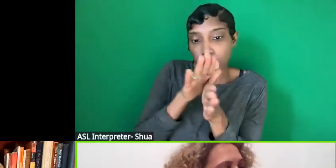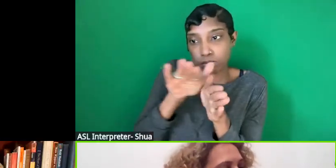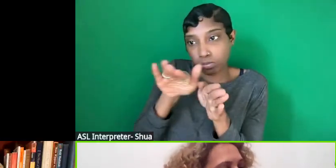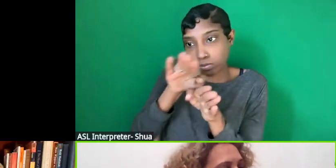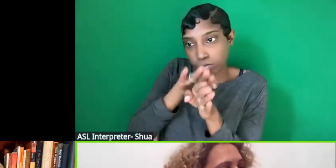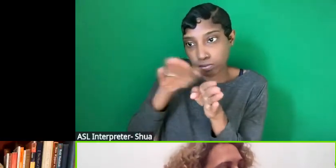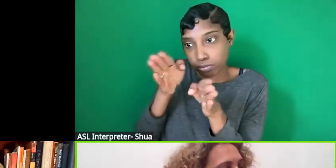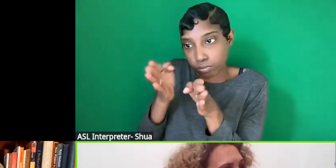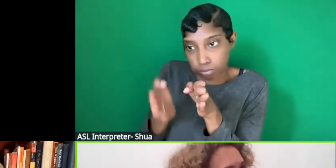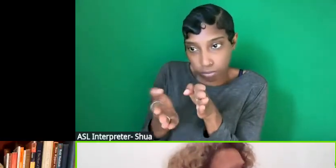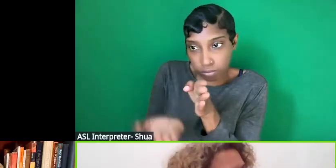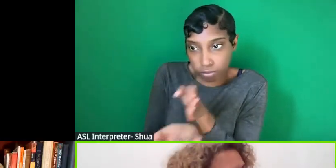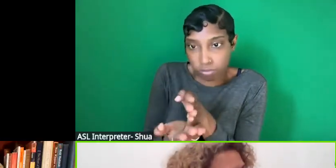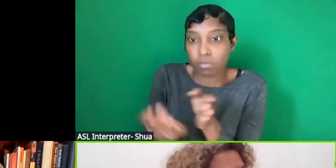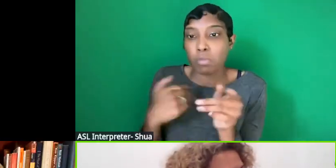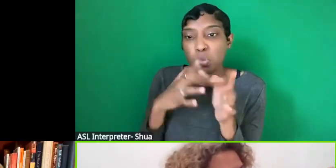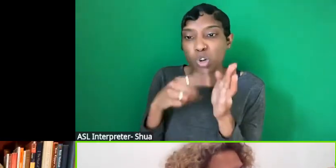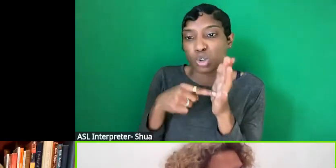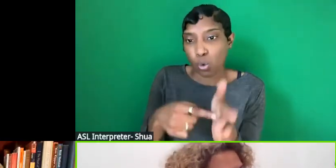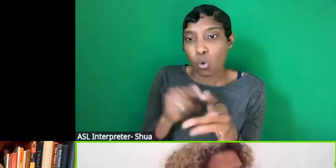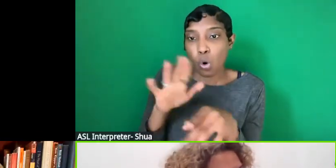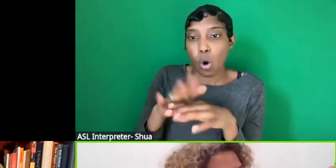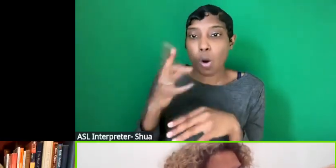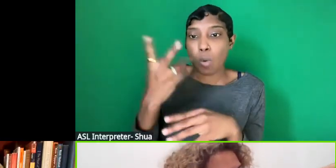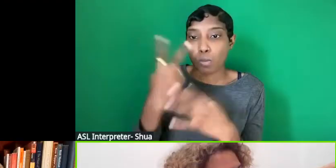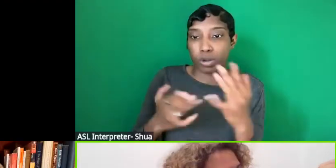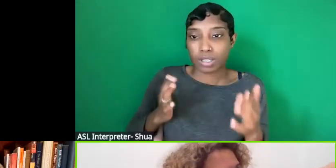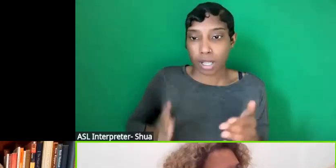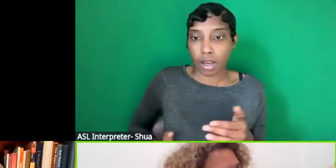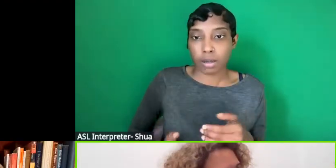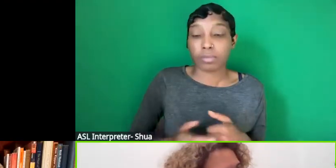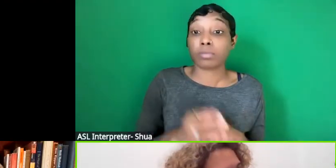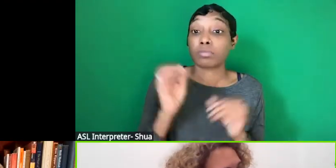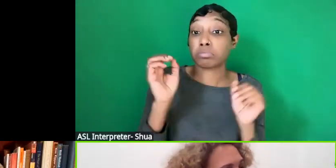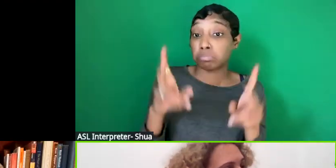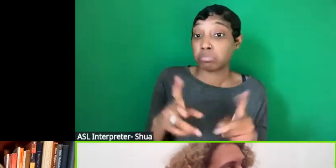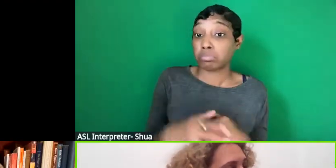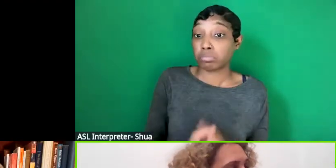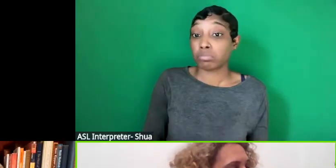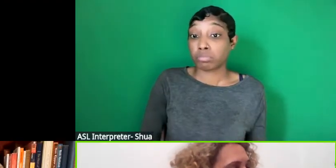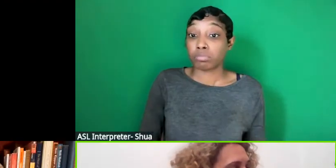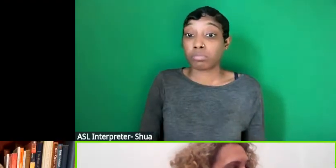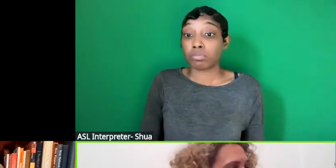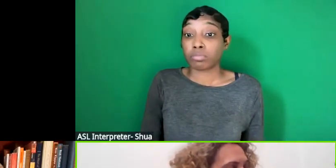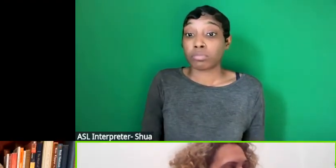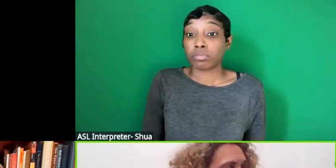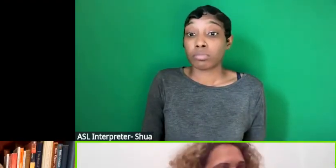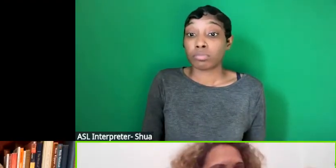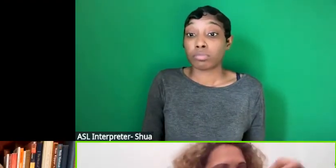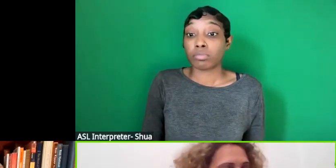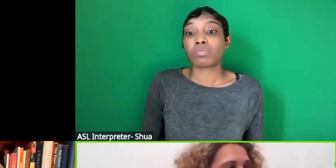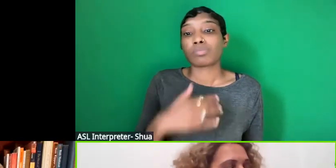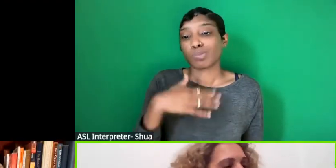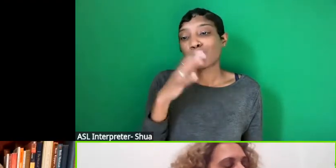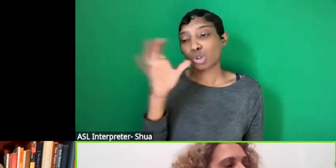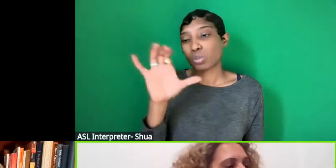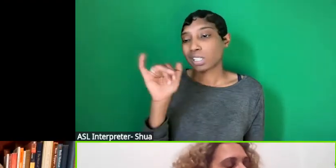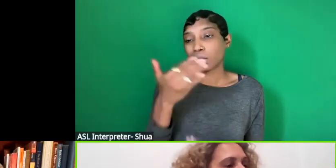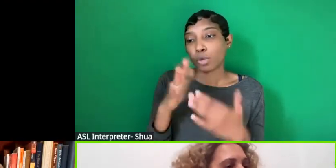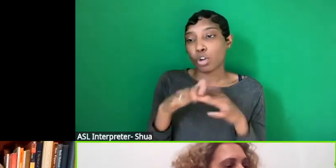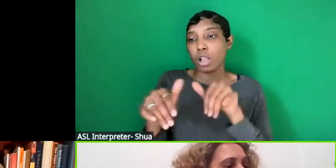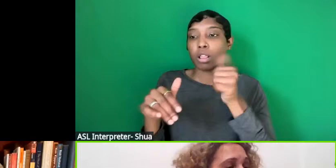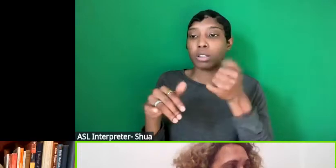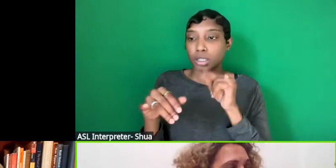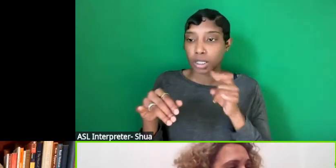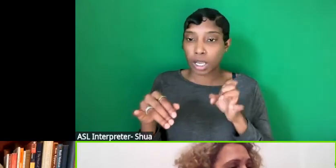up on this side. Okay. And then I'm going to do the same thing on the other side. And even